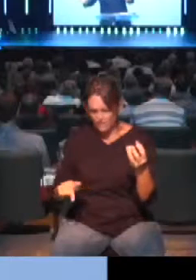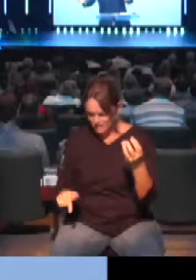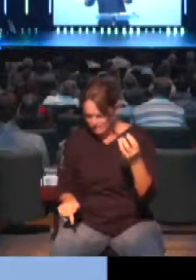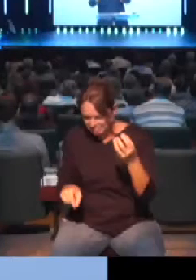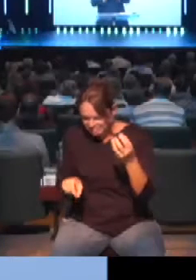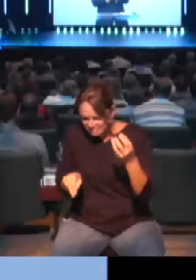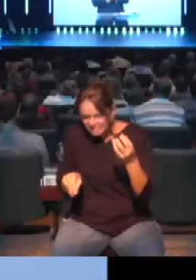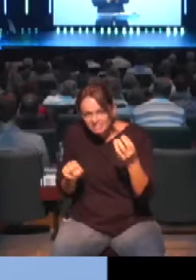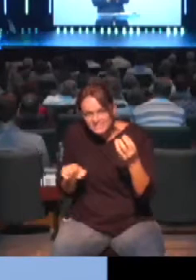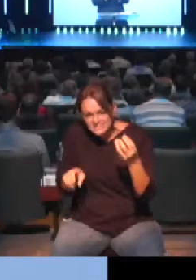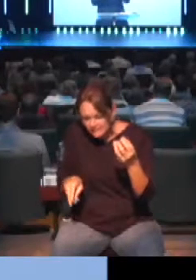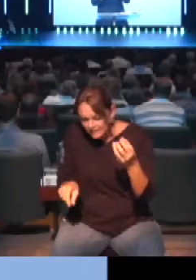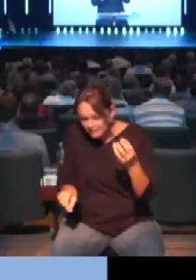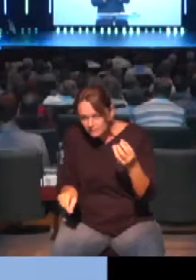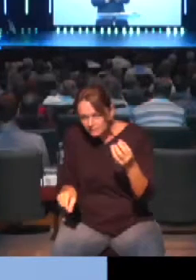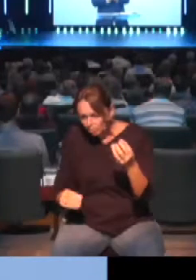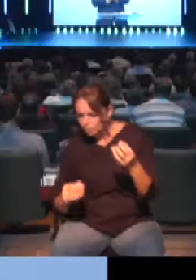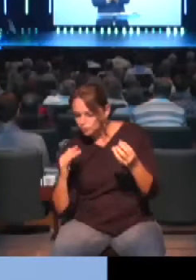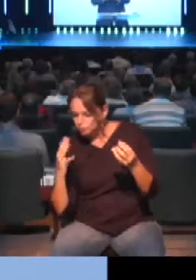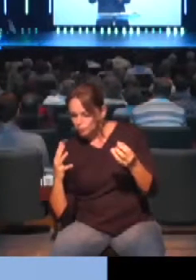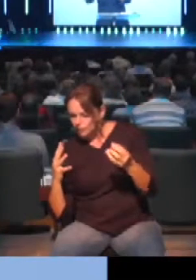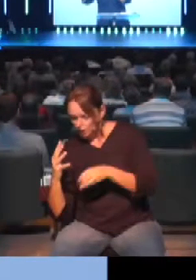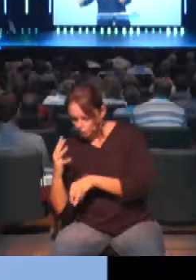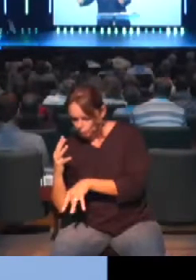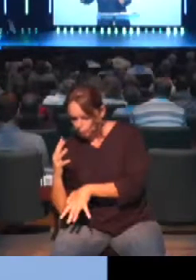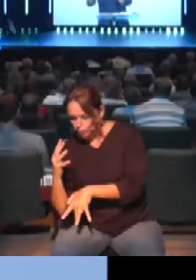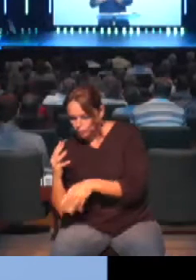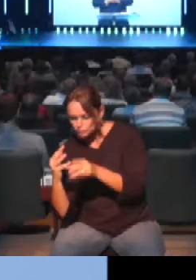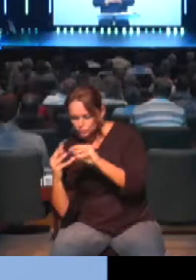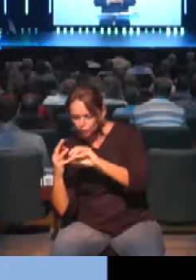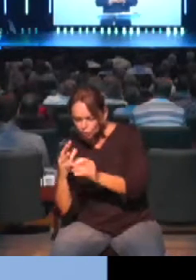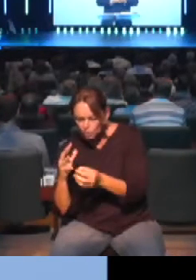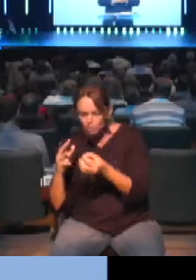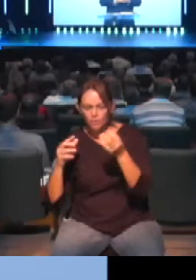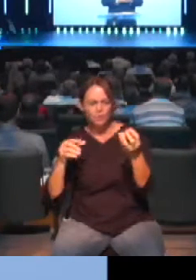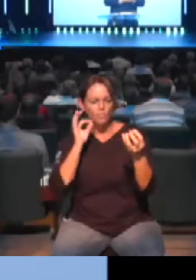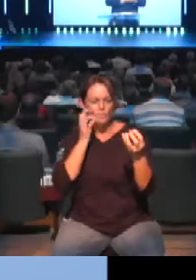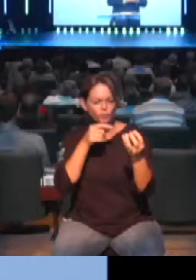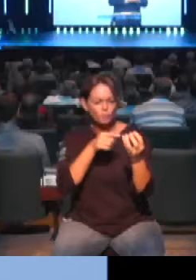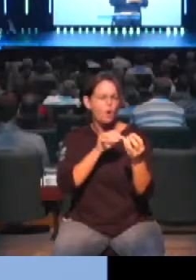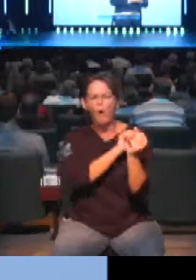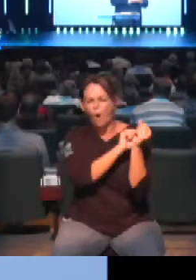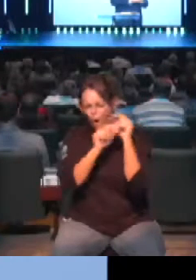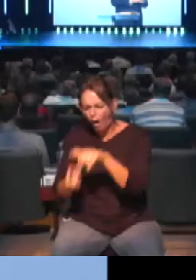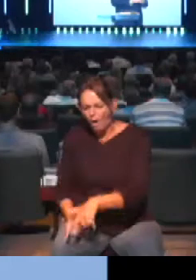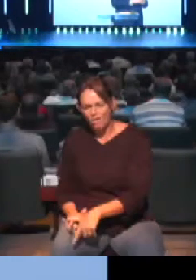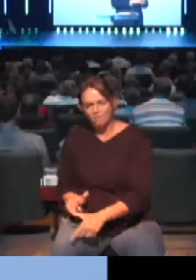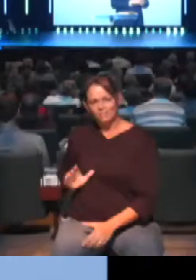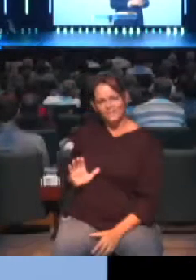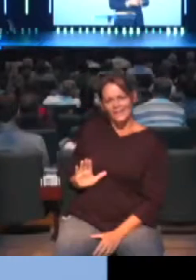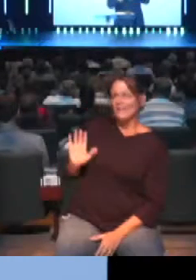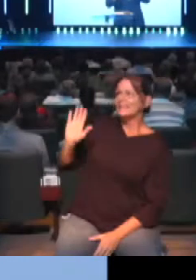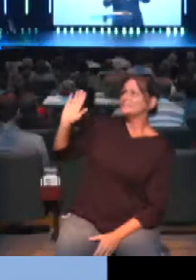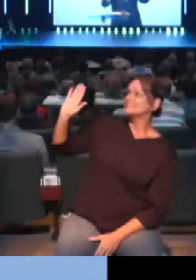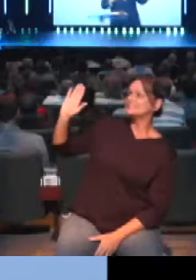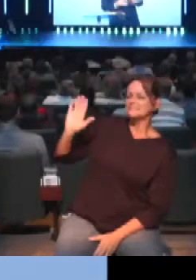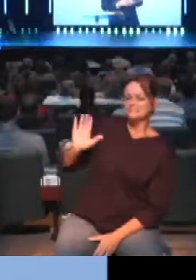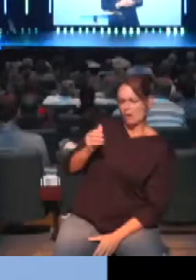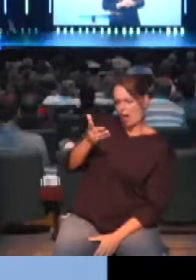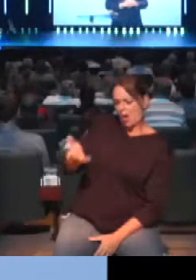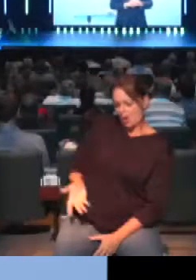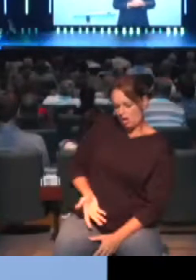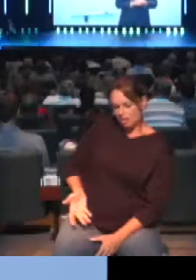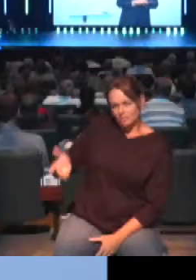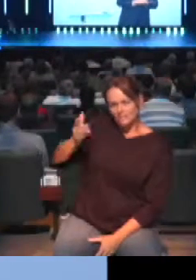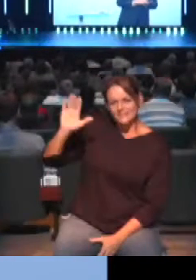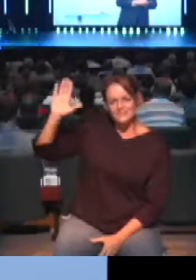set apart. We'll actually talk about what the reason is next weekend. He has set apart that first 10% for himself. And I'll tell you exactly